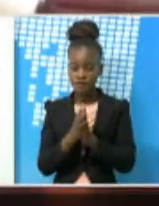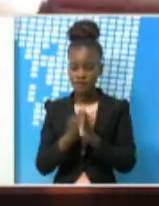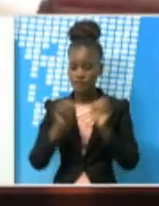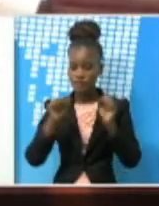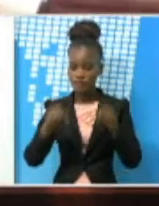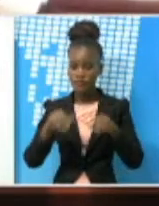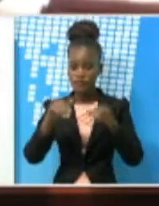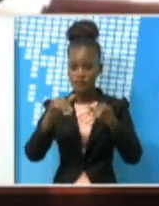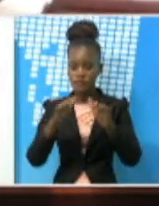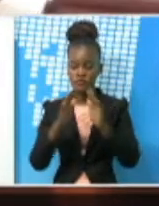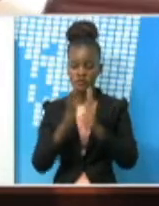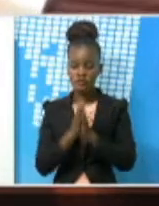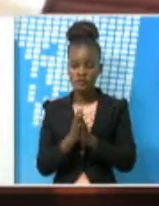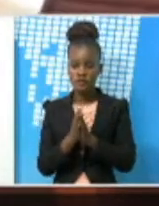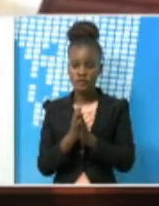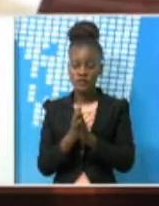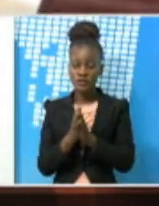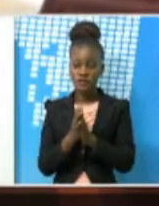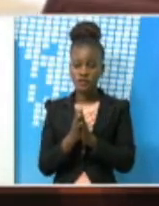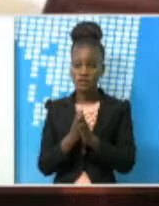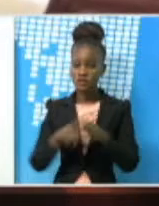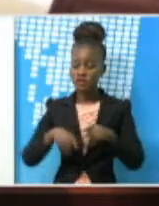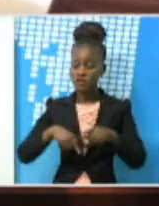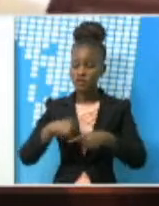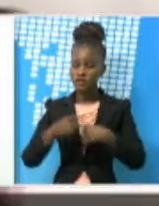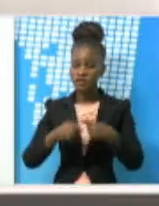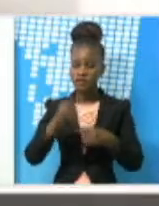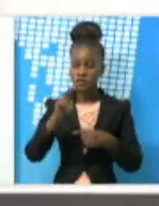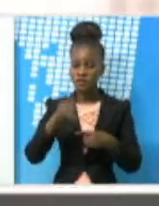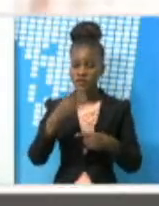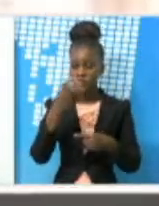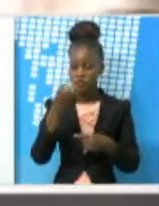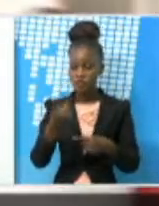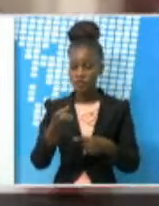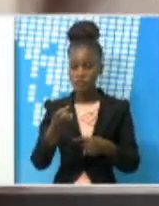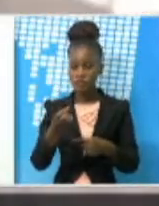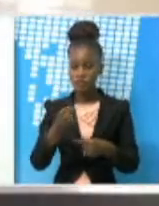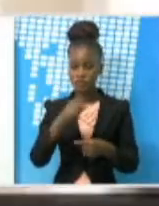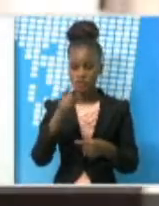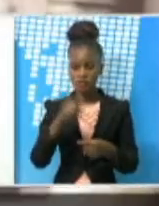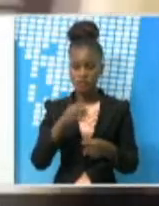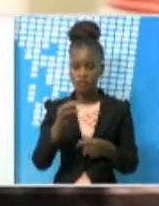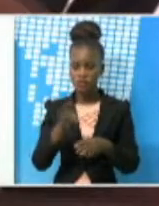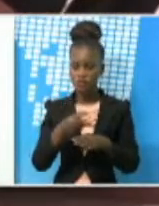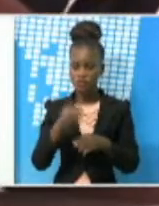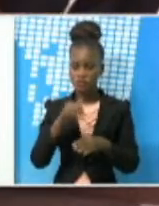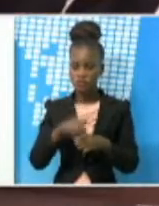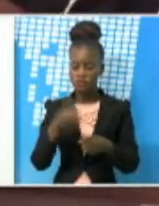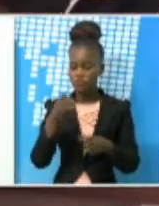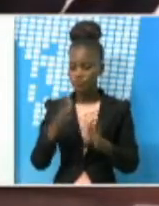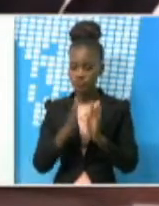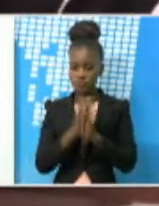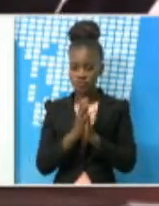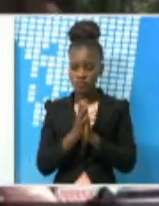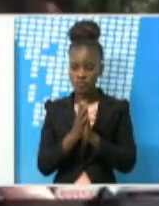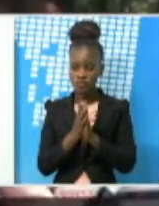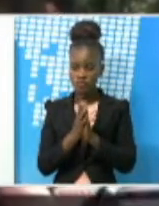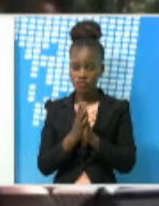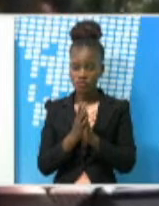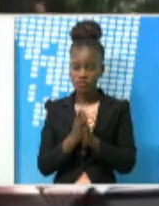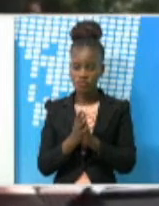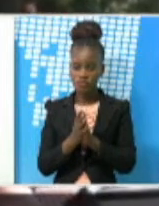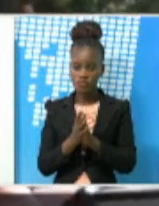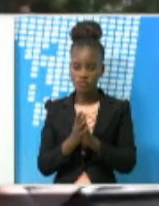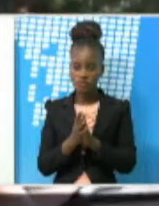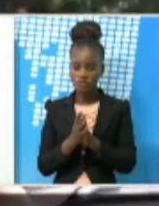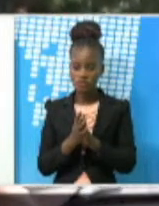retained to capitalize their institution and 40 to 60% for members in dividends. The